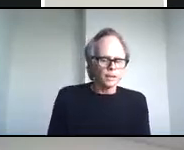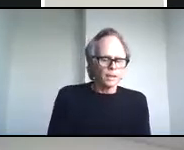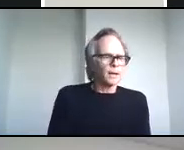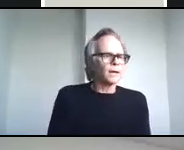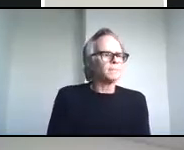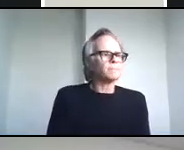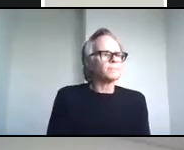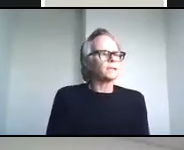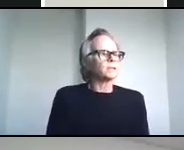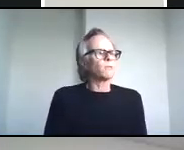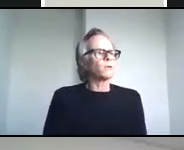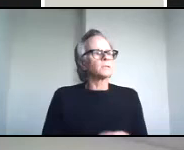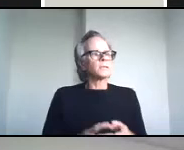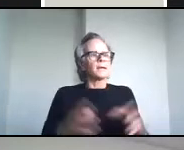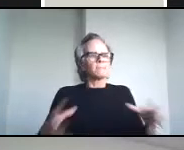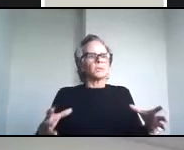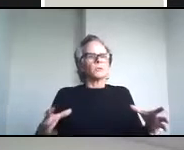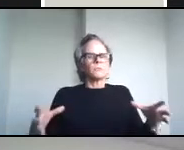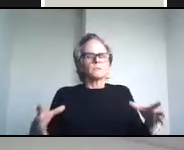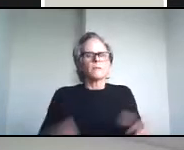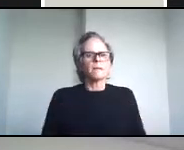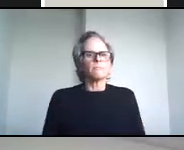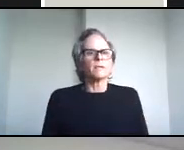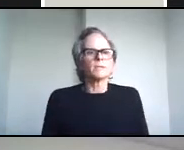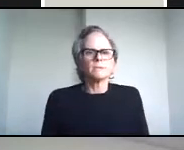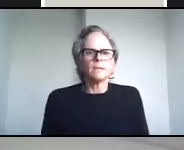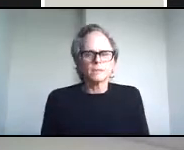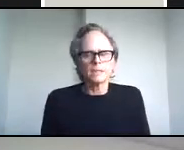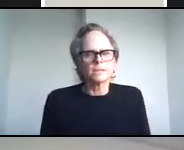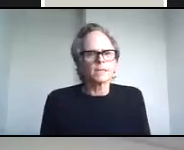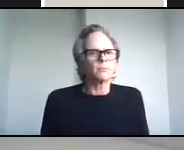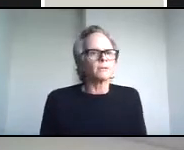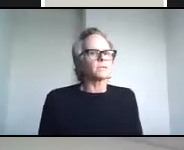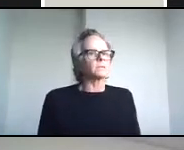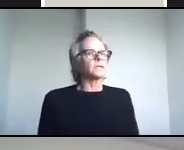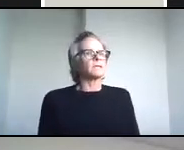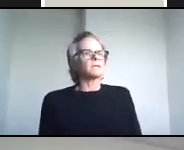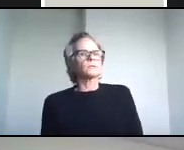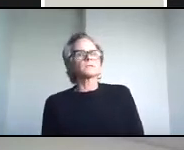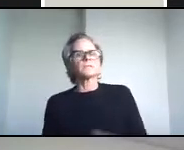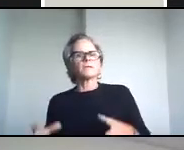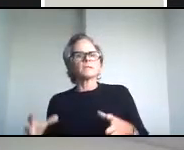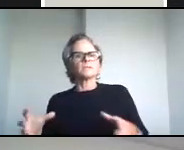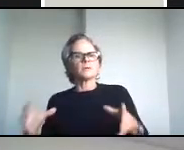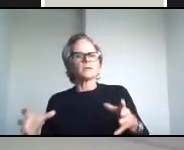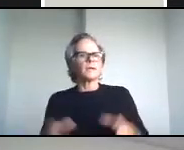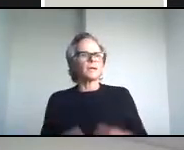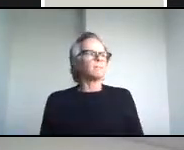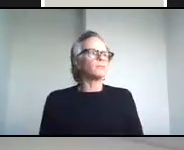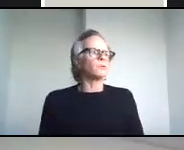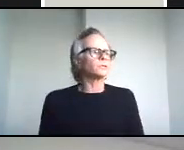area. And at this point in time, you know, this library is an example, as I say, of this sort of 70s